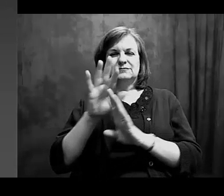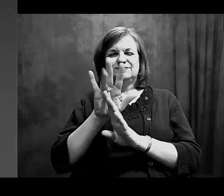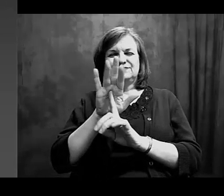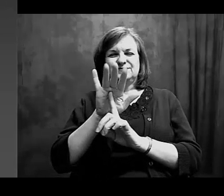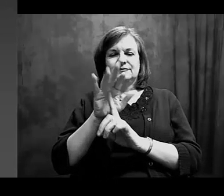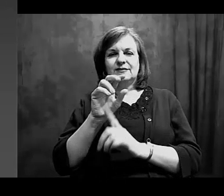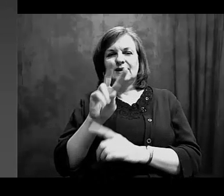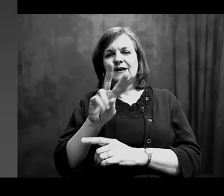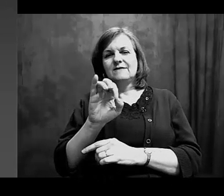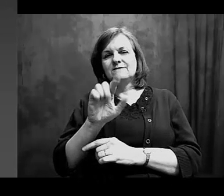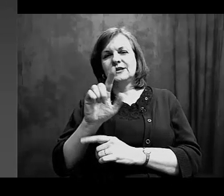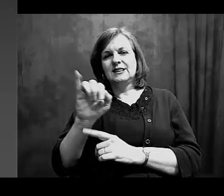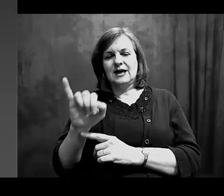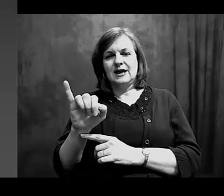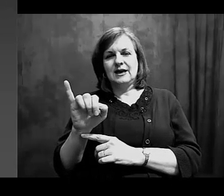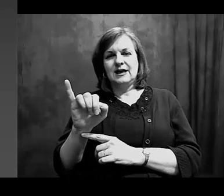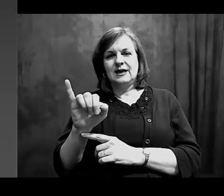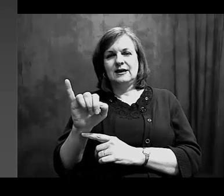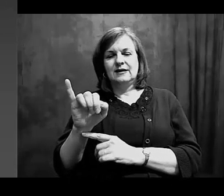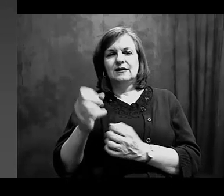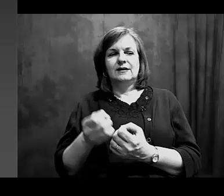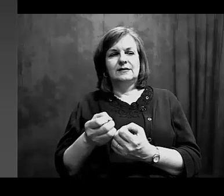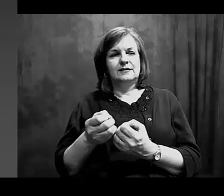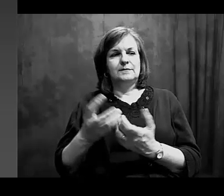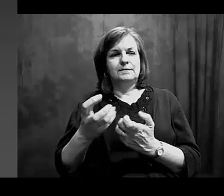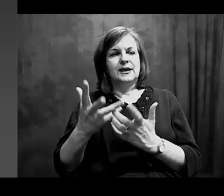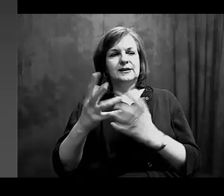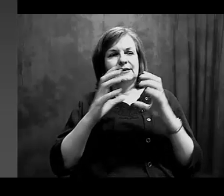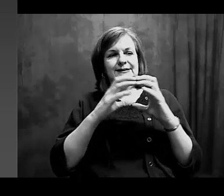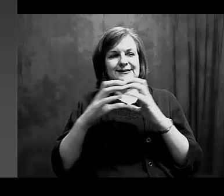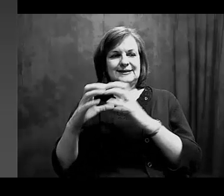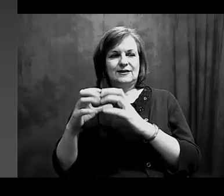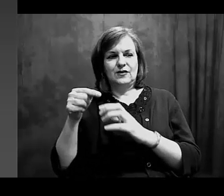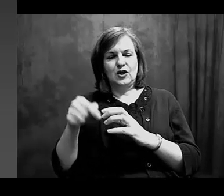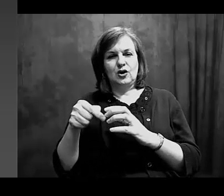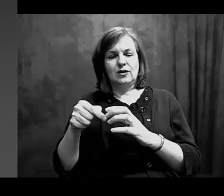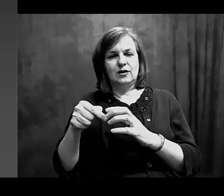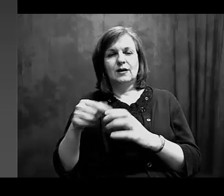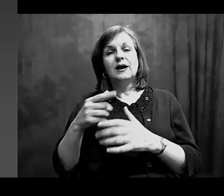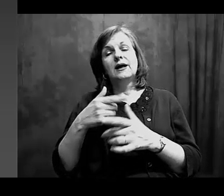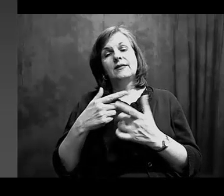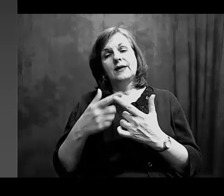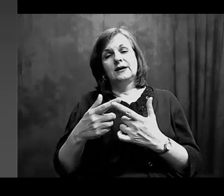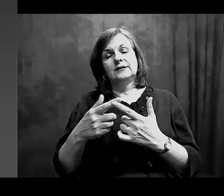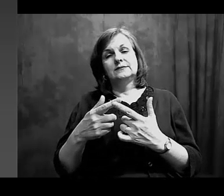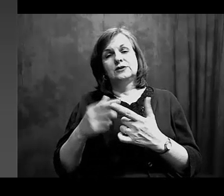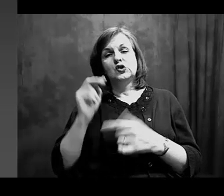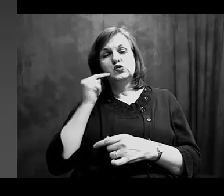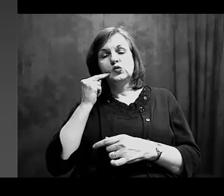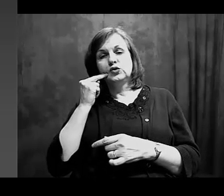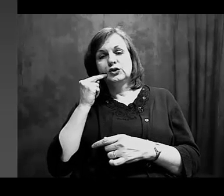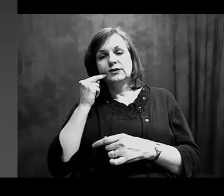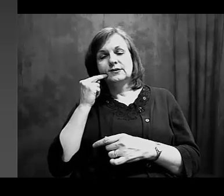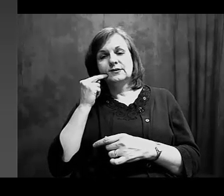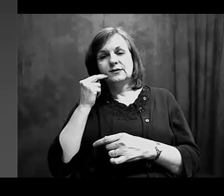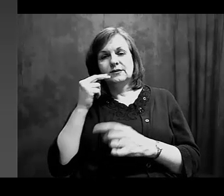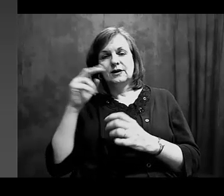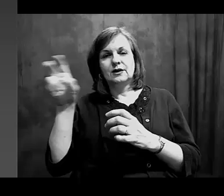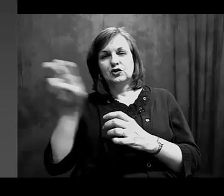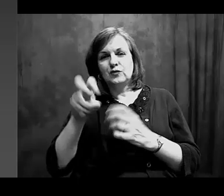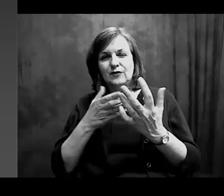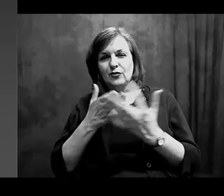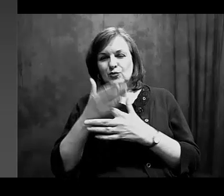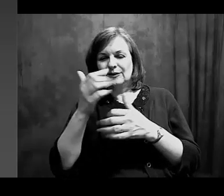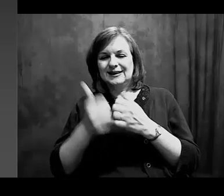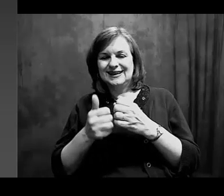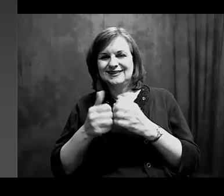If we're absorbing fats and amino acids and sugars, we've got to get it into the cells of